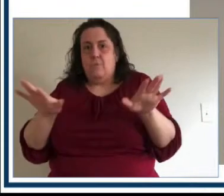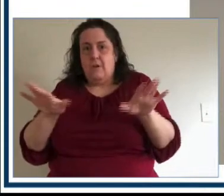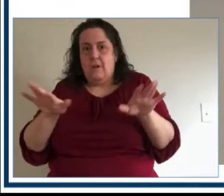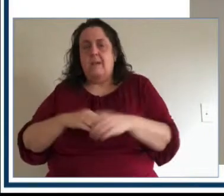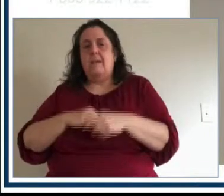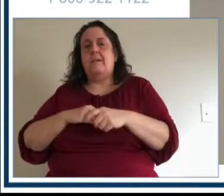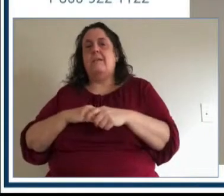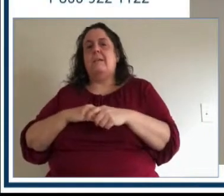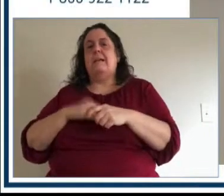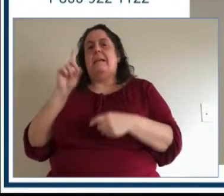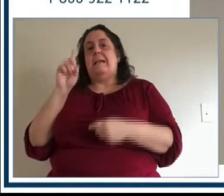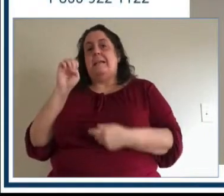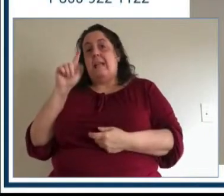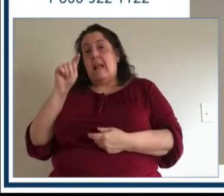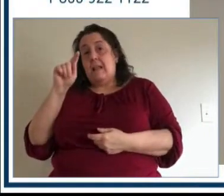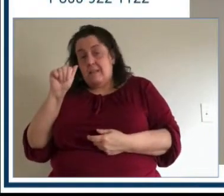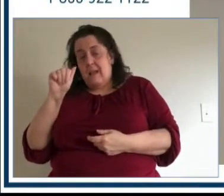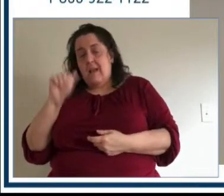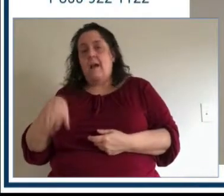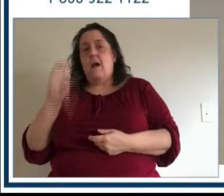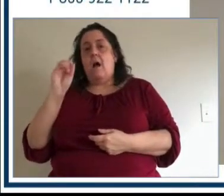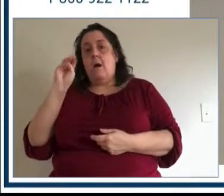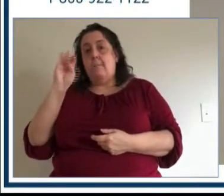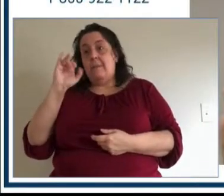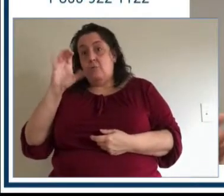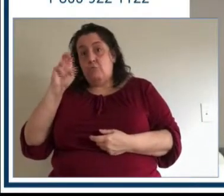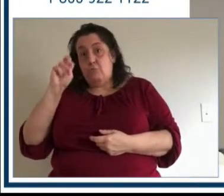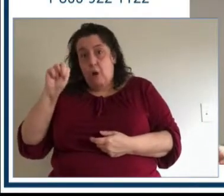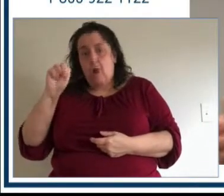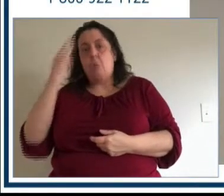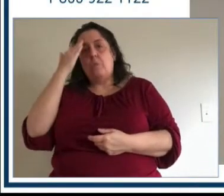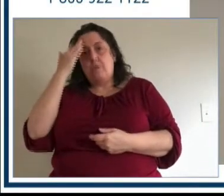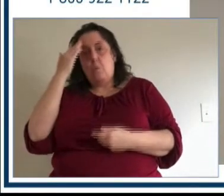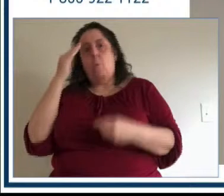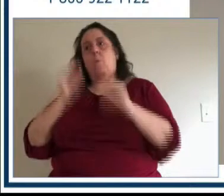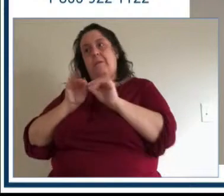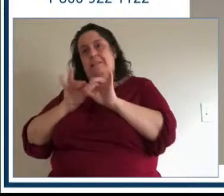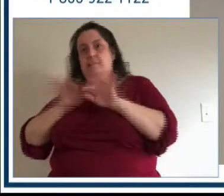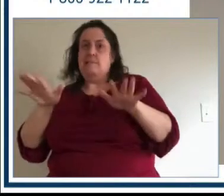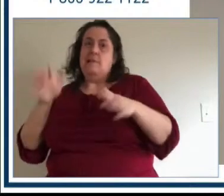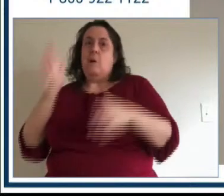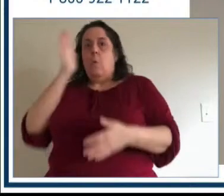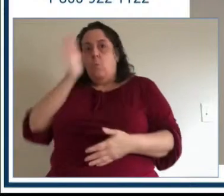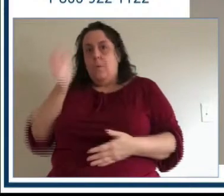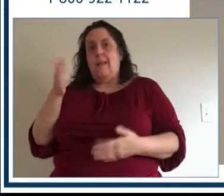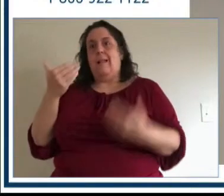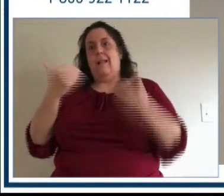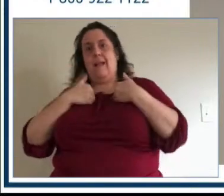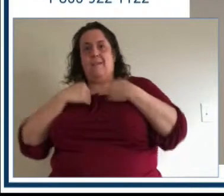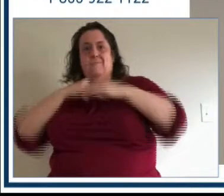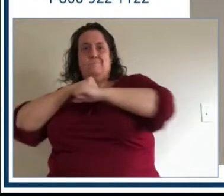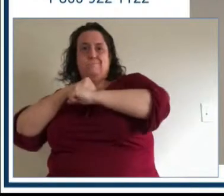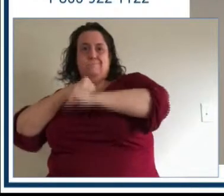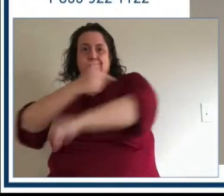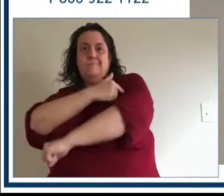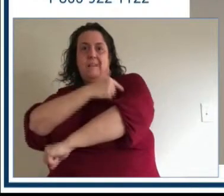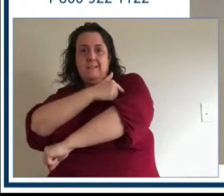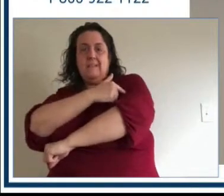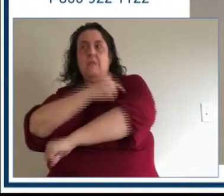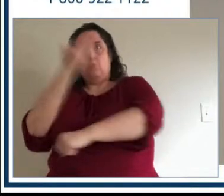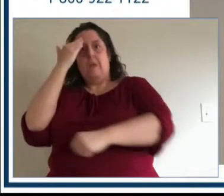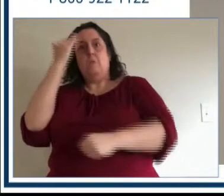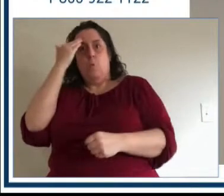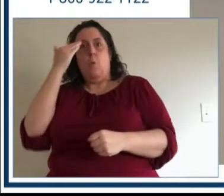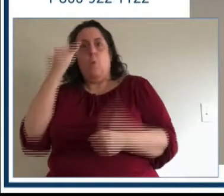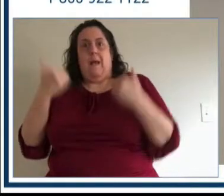and the Omicron variant with vaccine, knowing that the vaccine is very good protection against severe